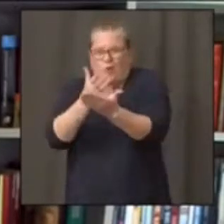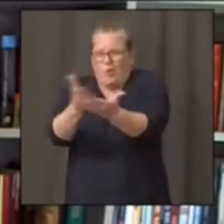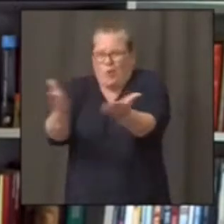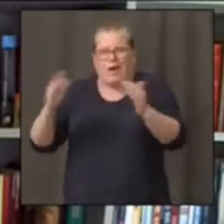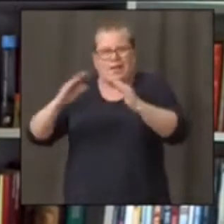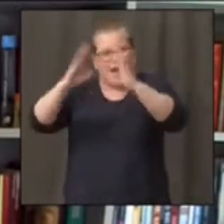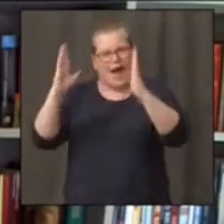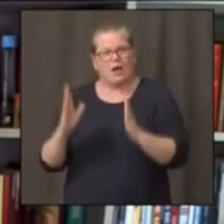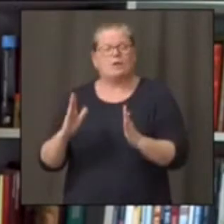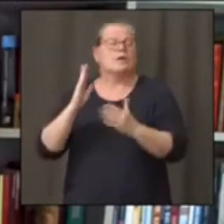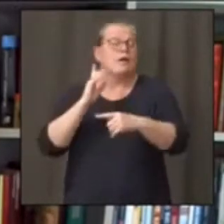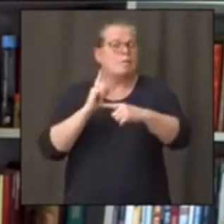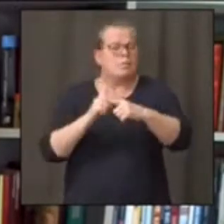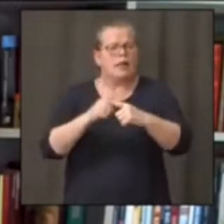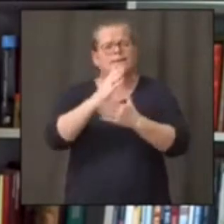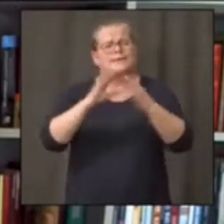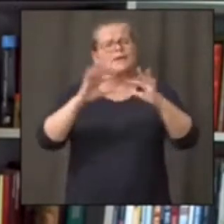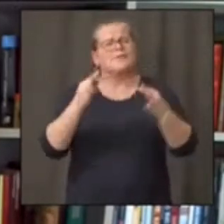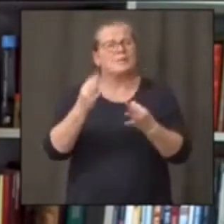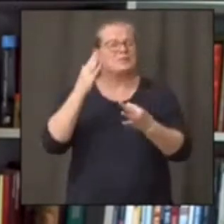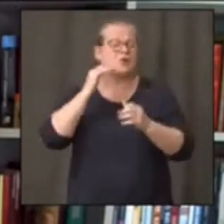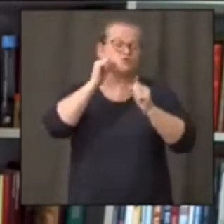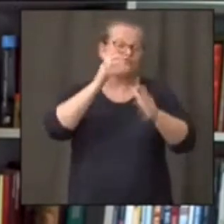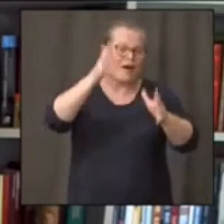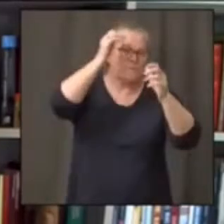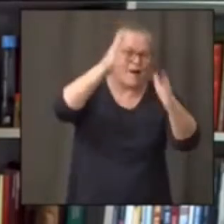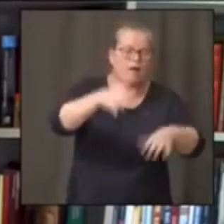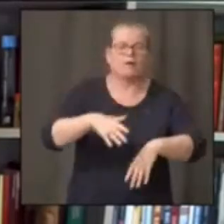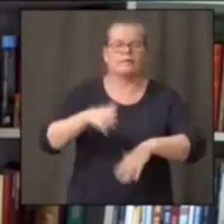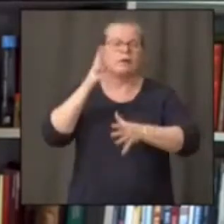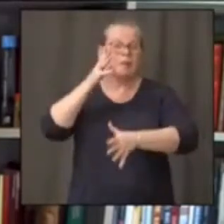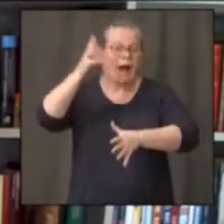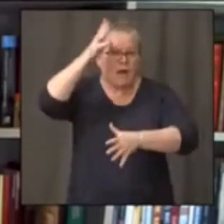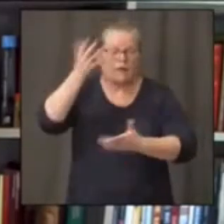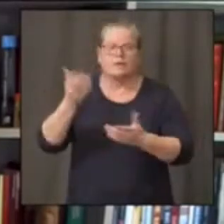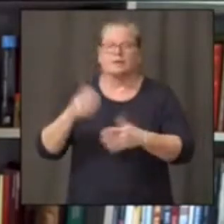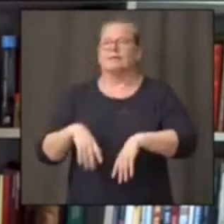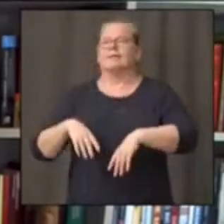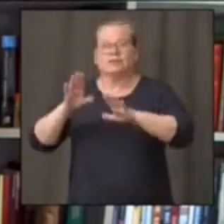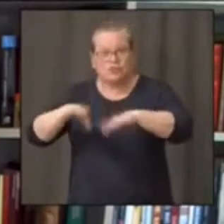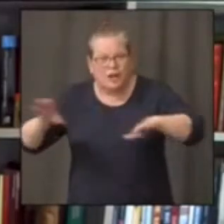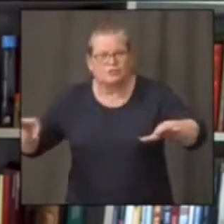multi-generational homes, where you have elderly people who are much more at risk for the severe complications.